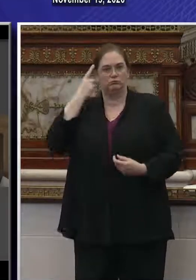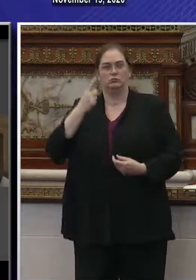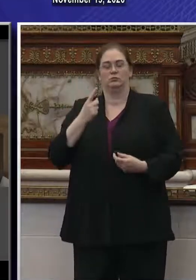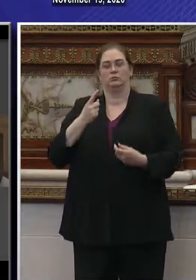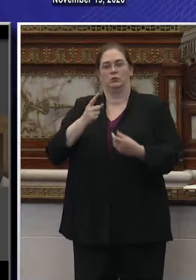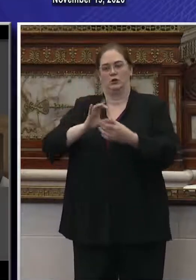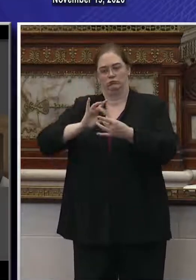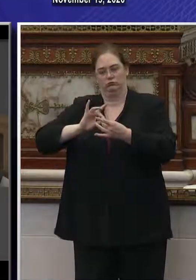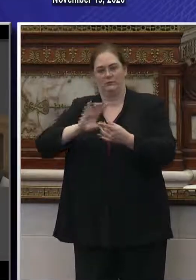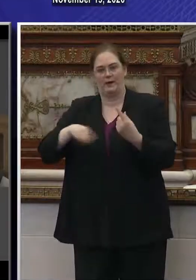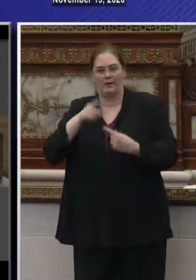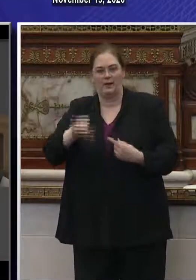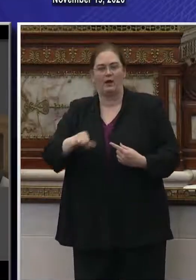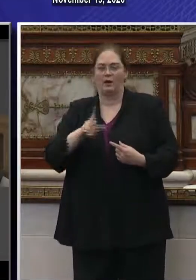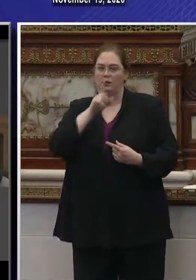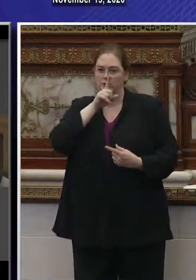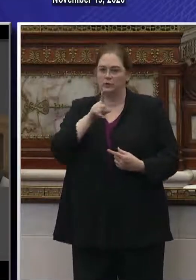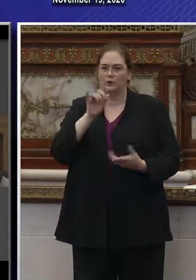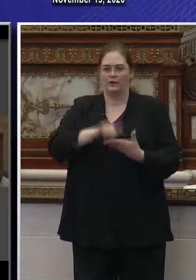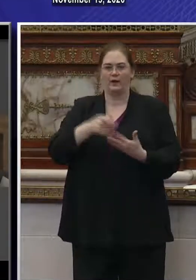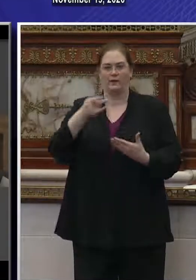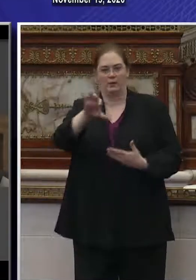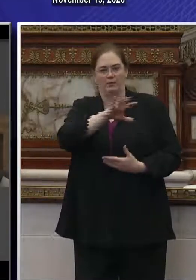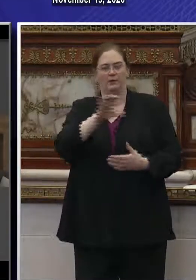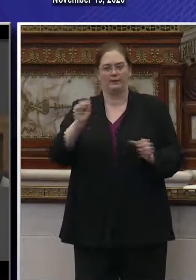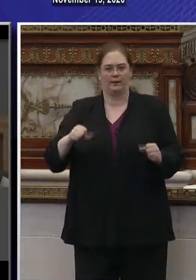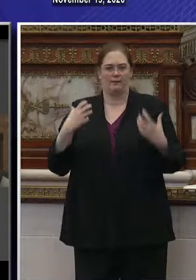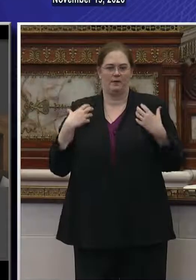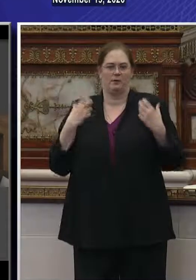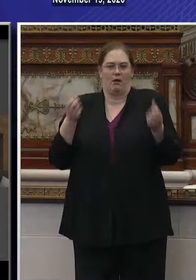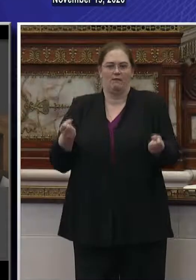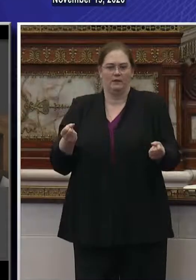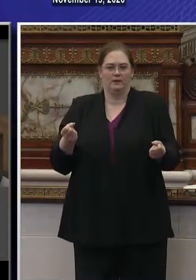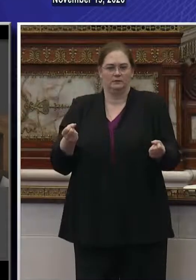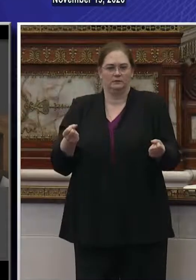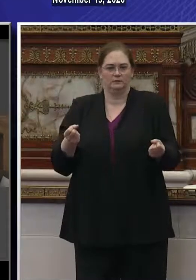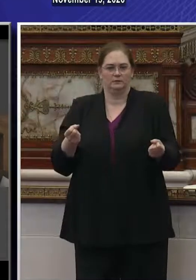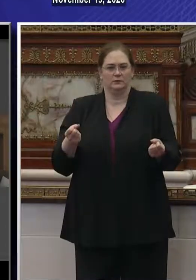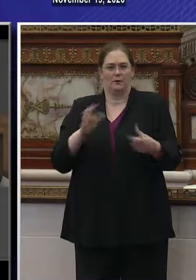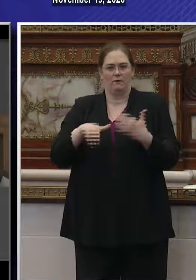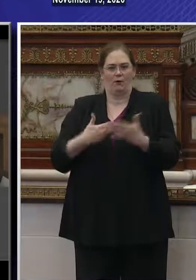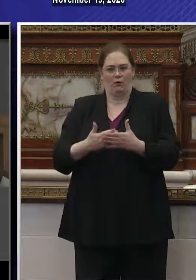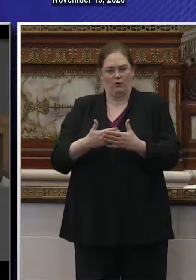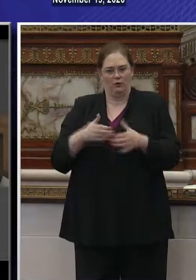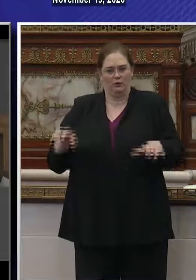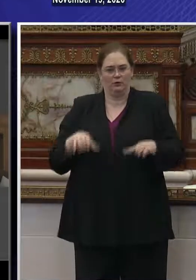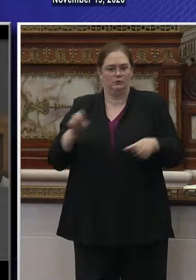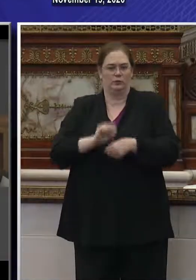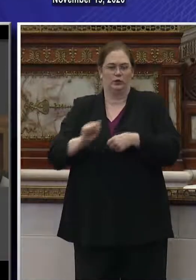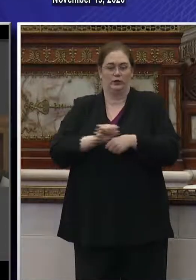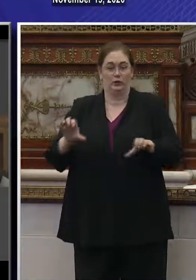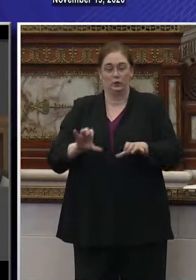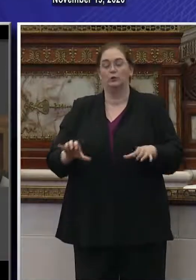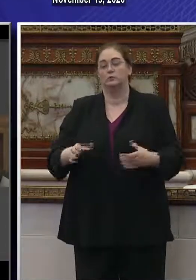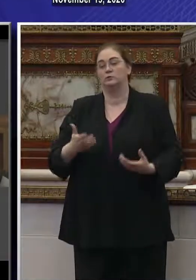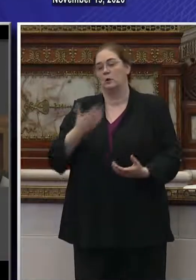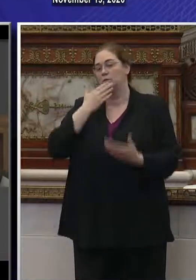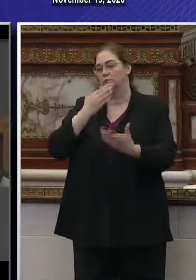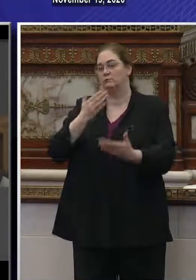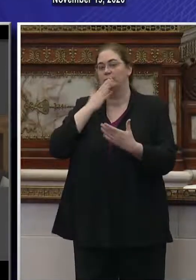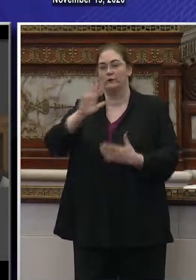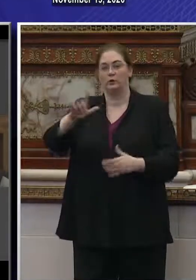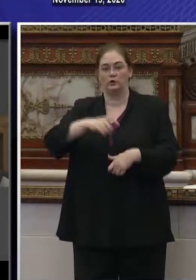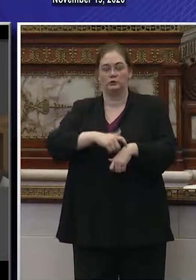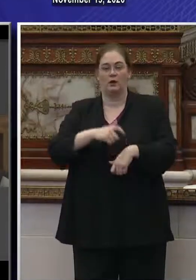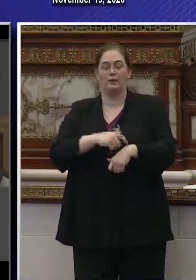to ensure, that the public can be confident, all right, of all the hard work that has been done. So I want to thank you for